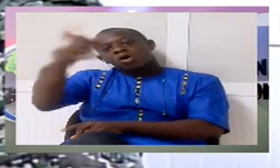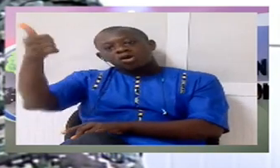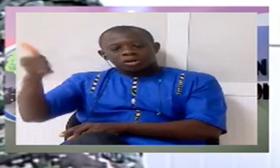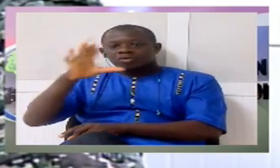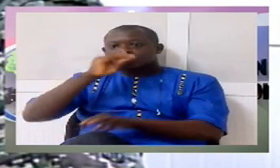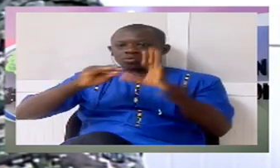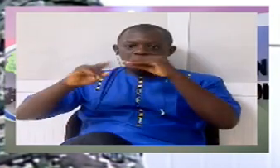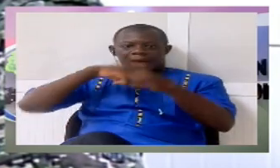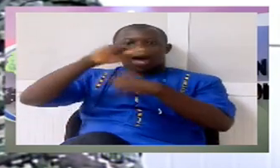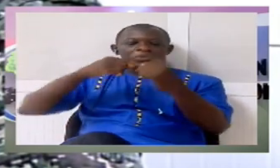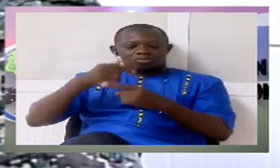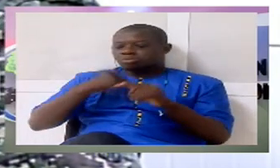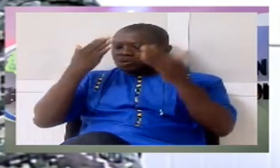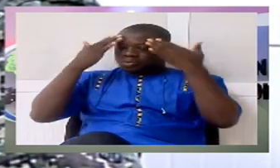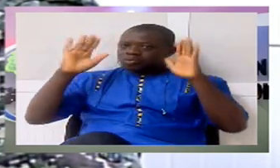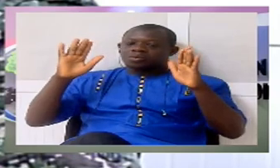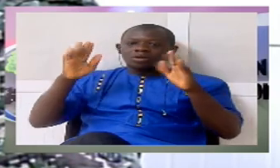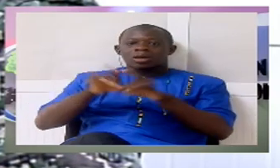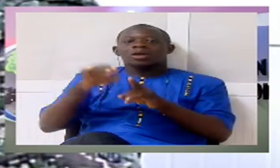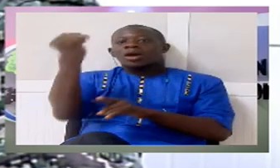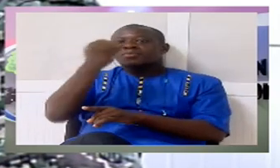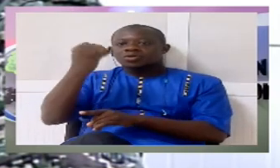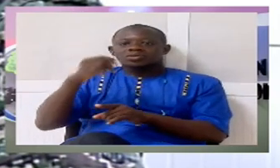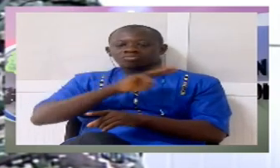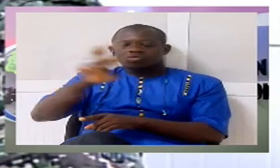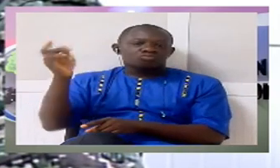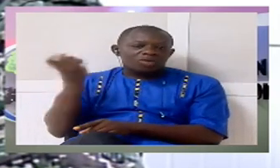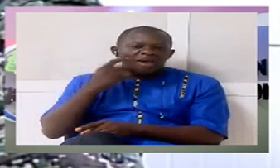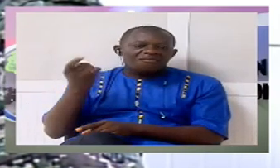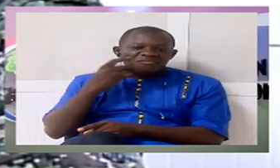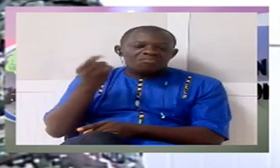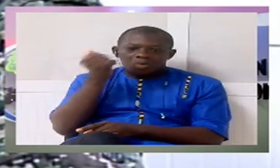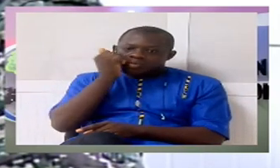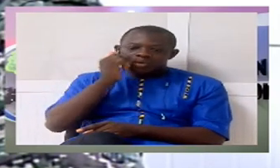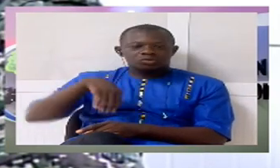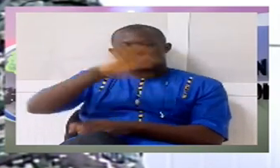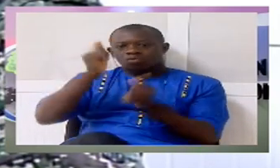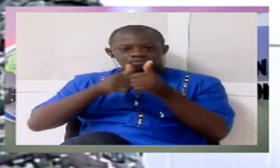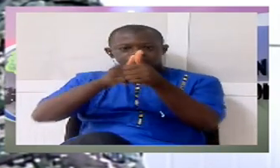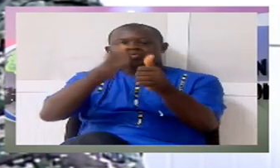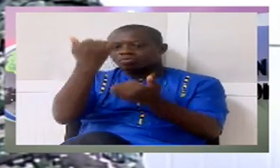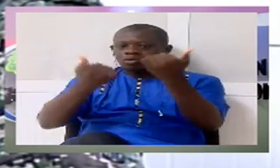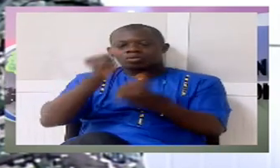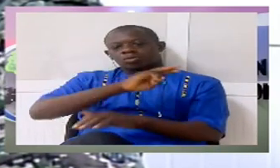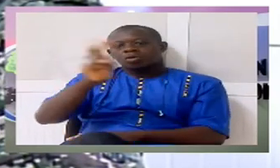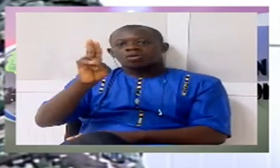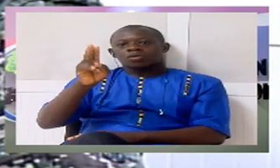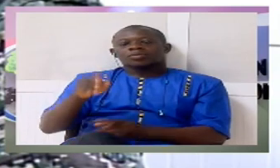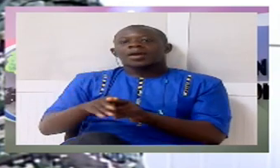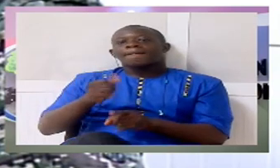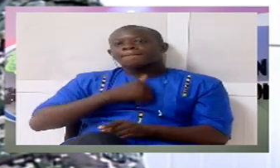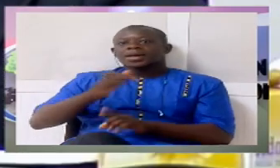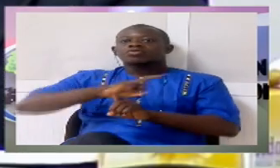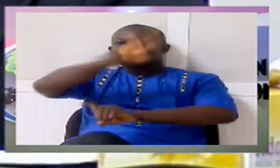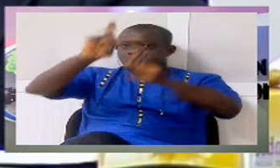I was aware of only the incident at Westfield because I frequent the convoy. It happened in my presence. I never frequented the convoys. The question